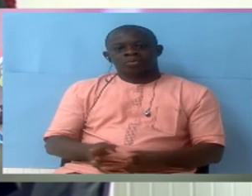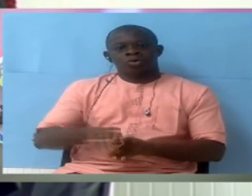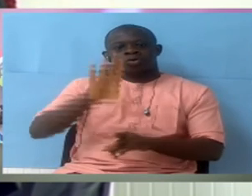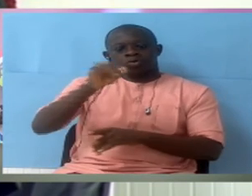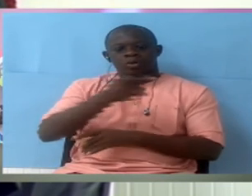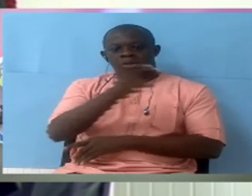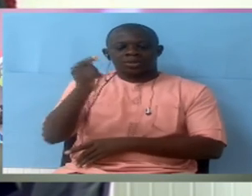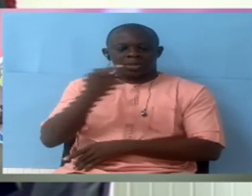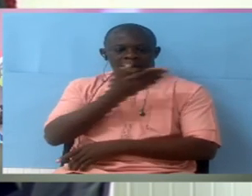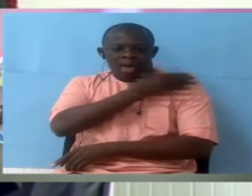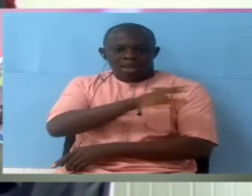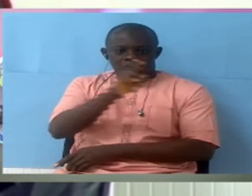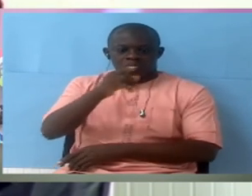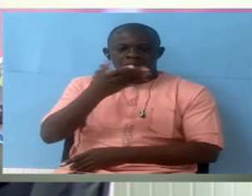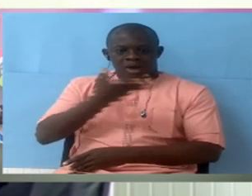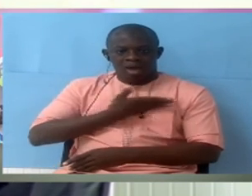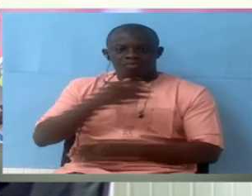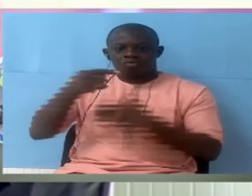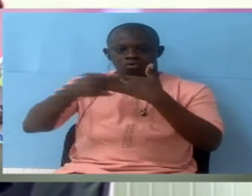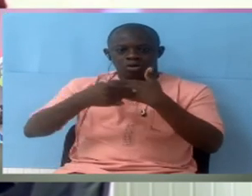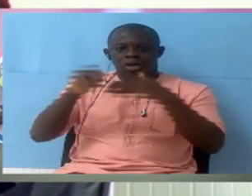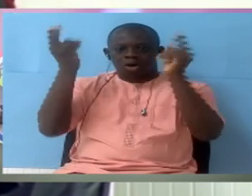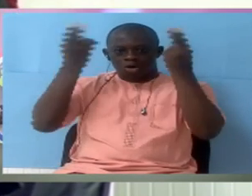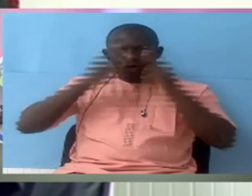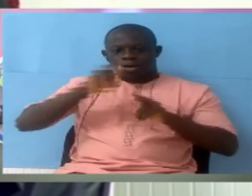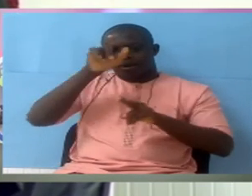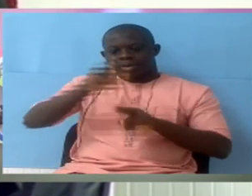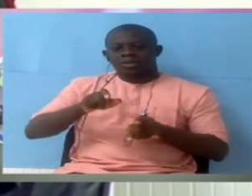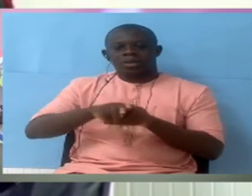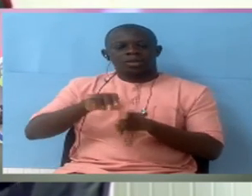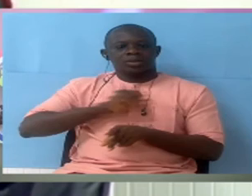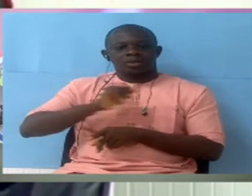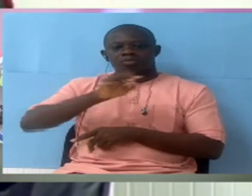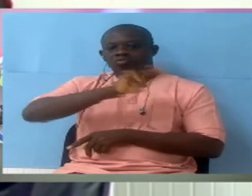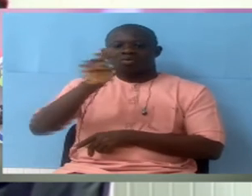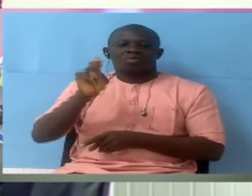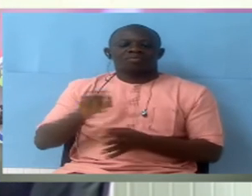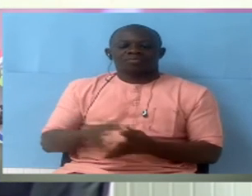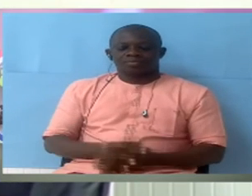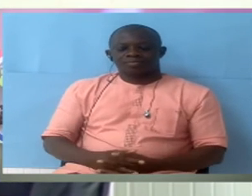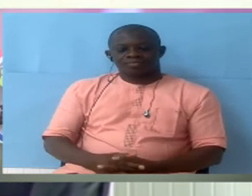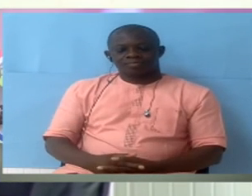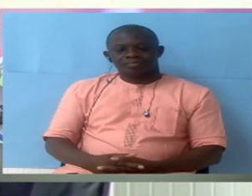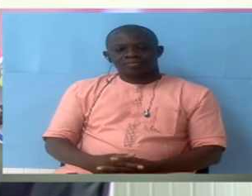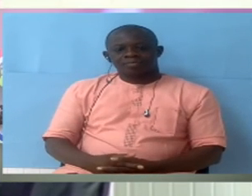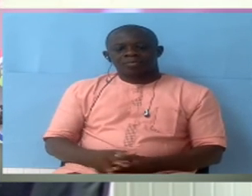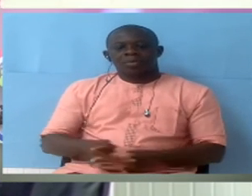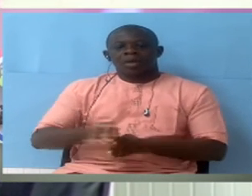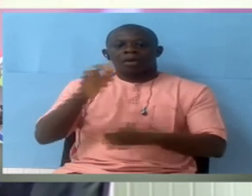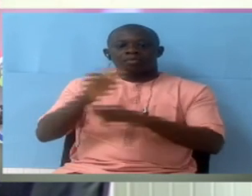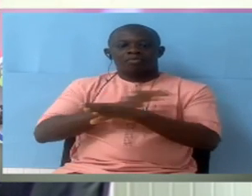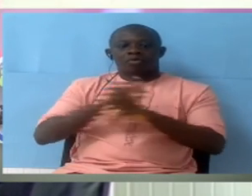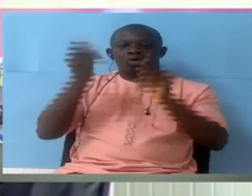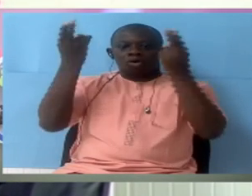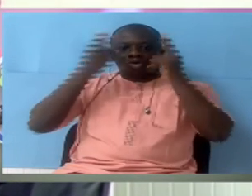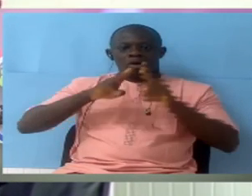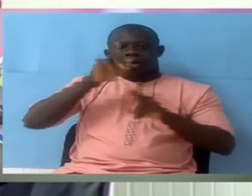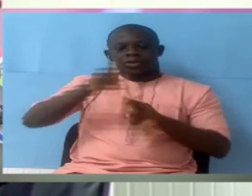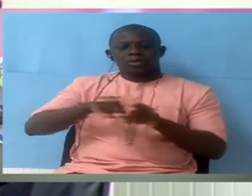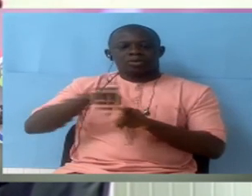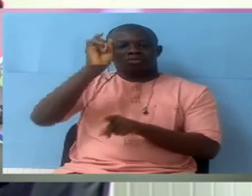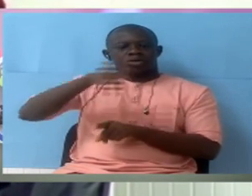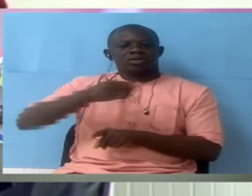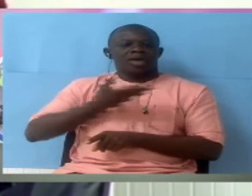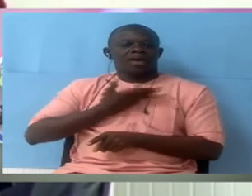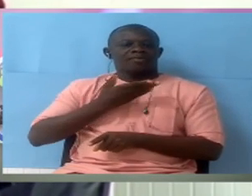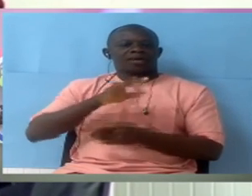you access to a lawyer? Not at all. Ayon nañ la pour nga gisee ak lawyer. Dedit. Before a lawyer, you have to get your family